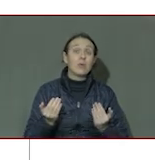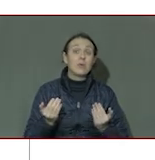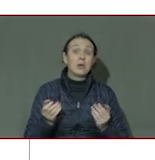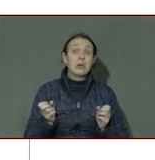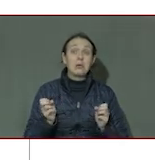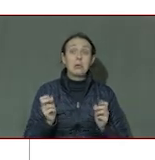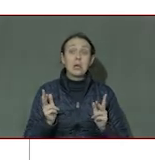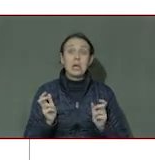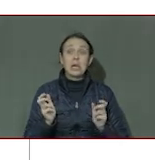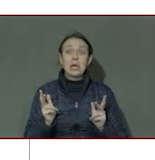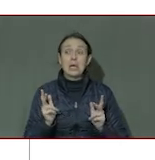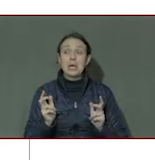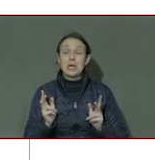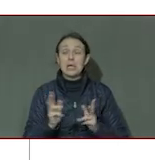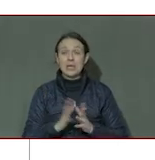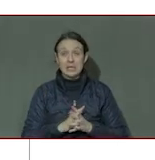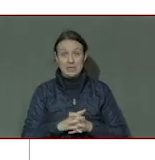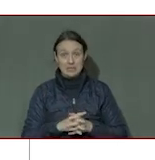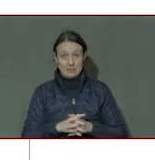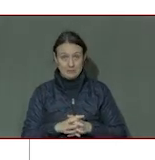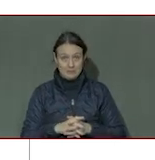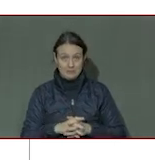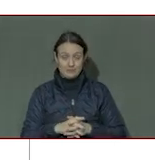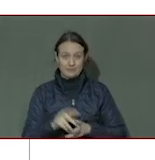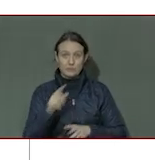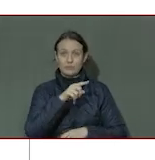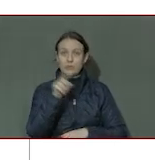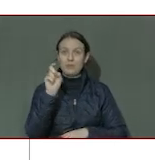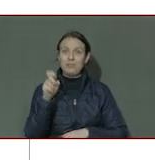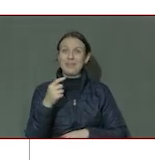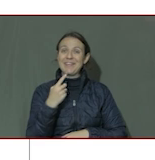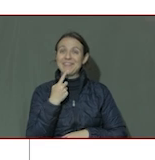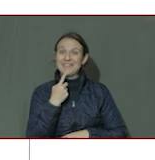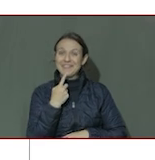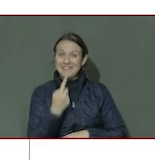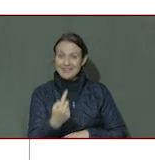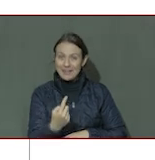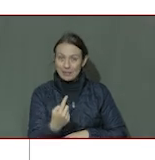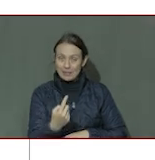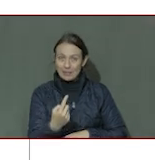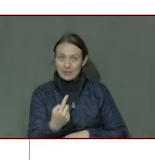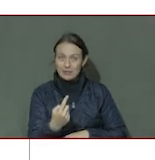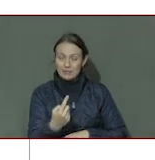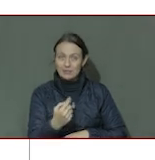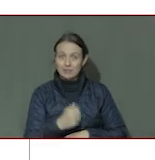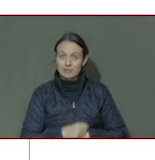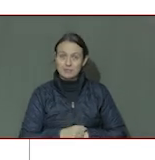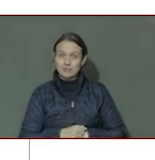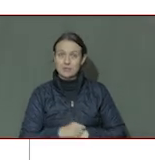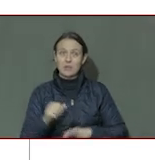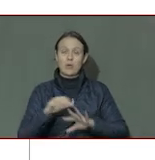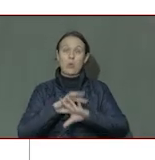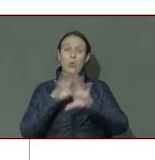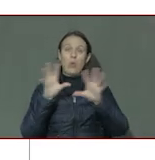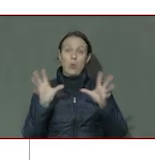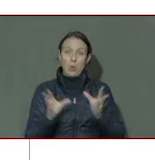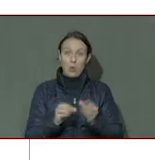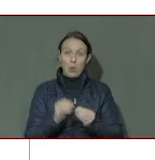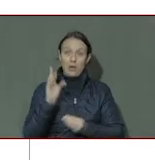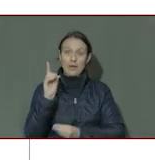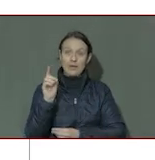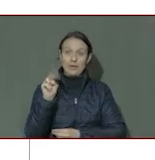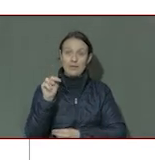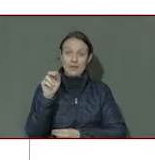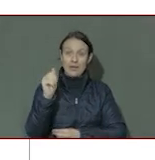Okay, all right. Then you must say all the